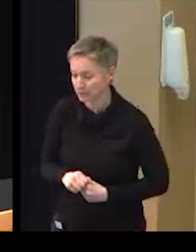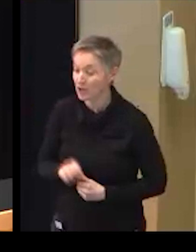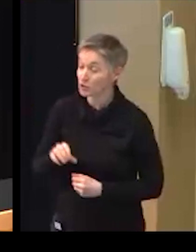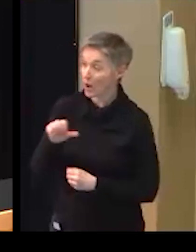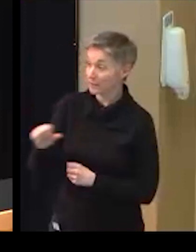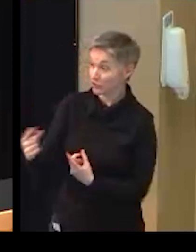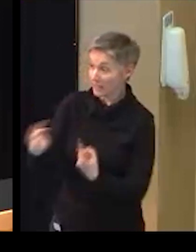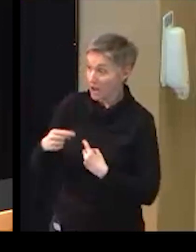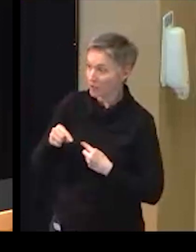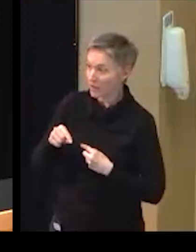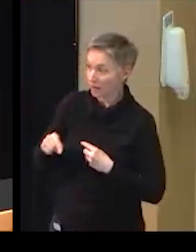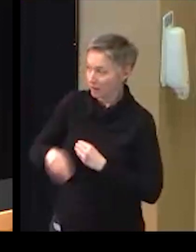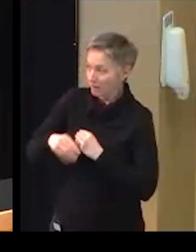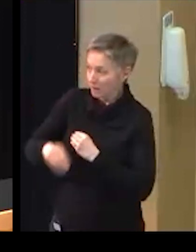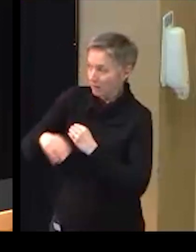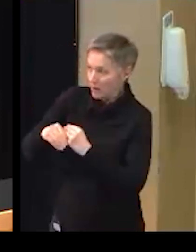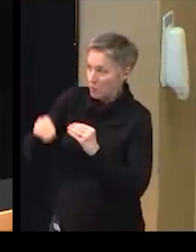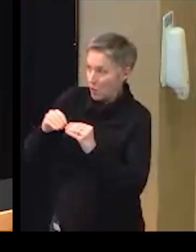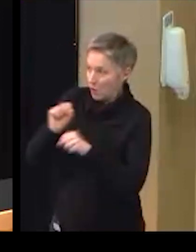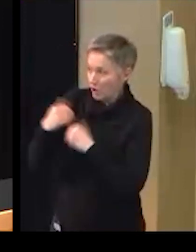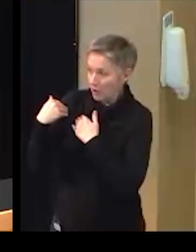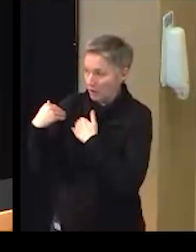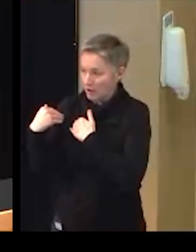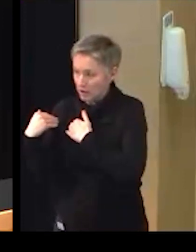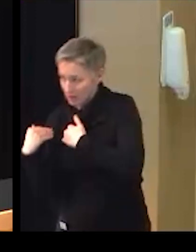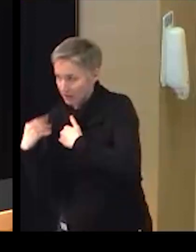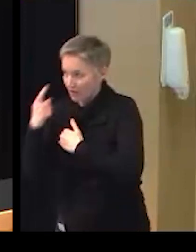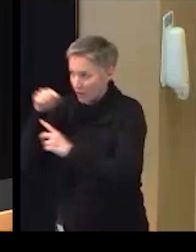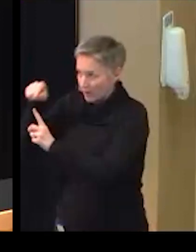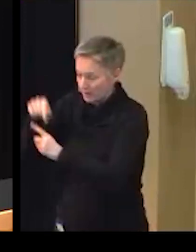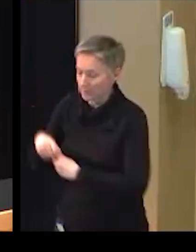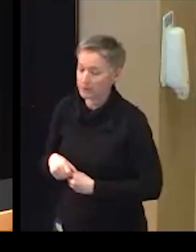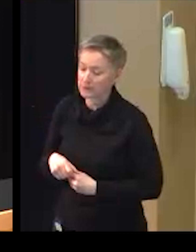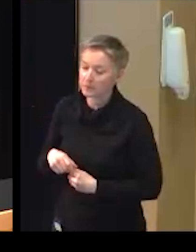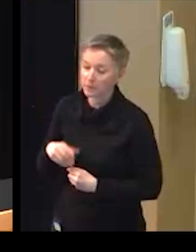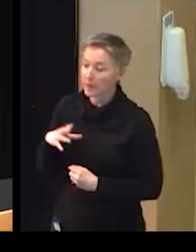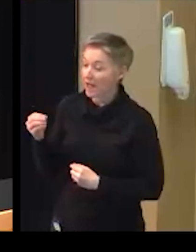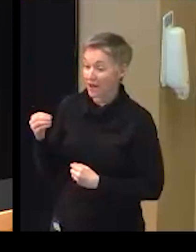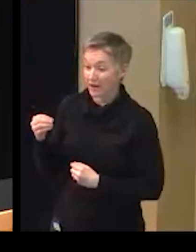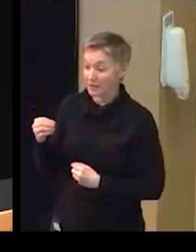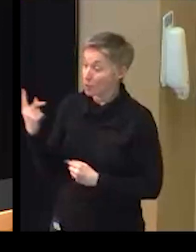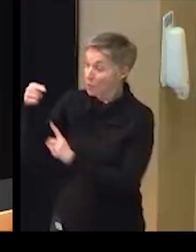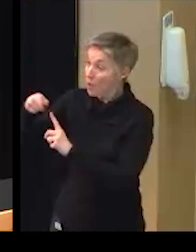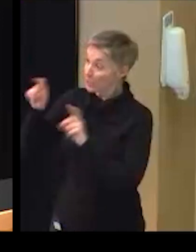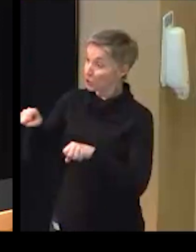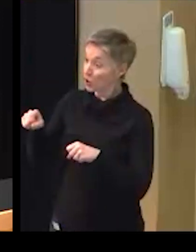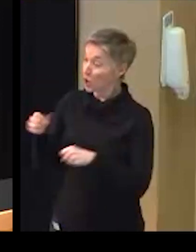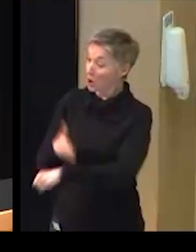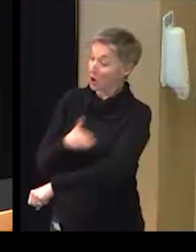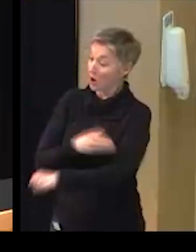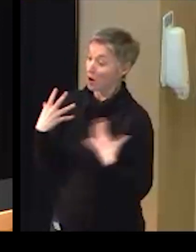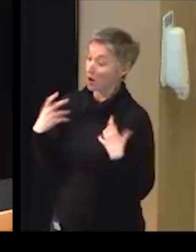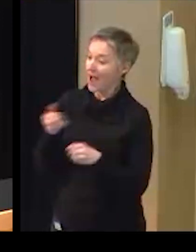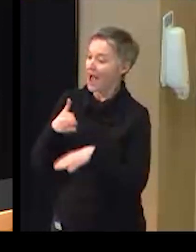She took on more and more of the work. And at one point, he was able to bounce back after the